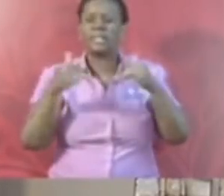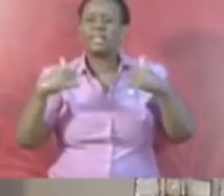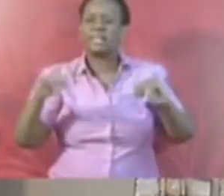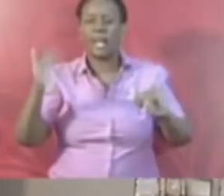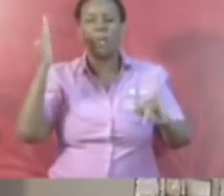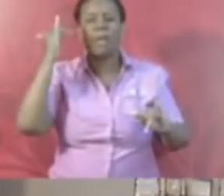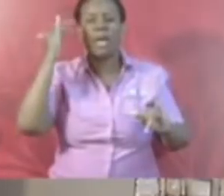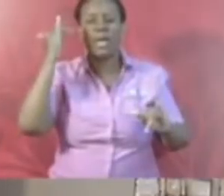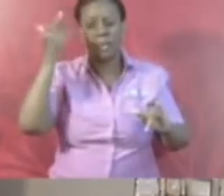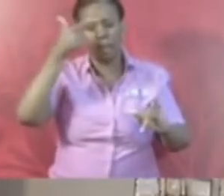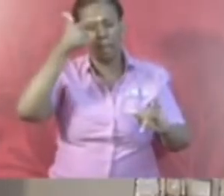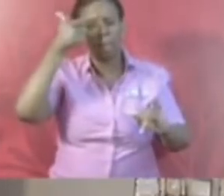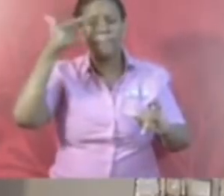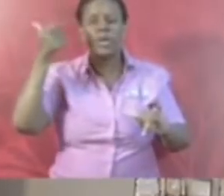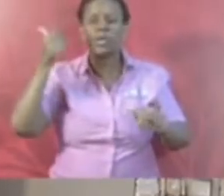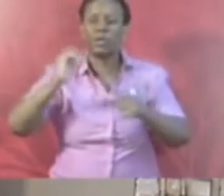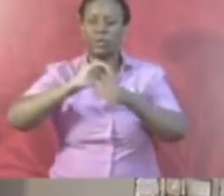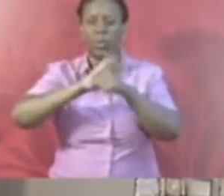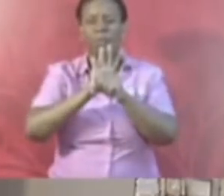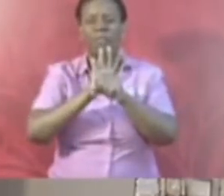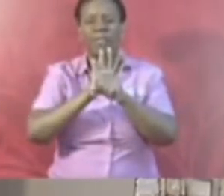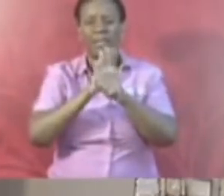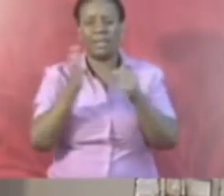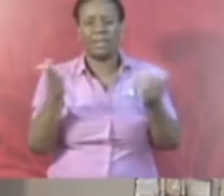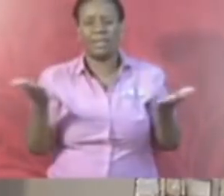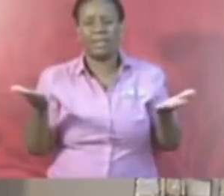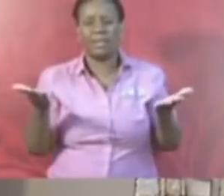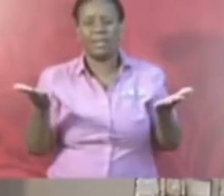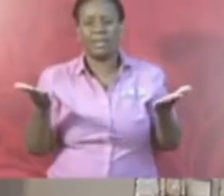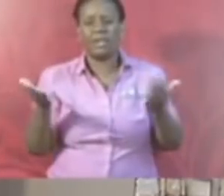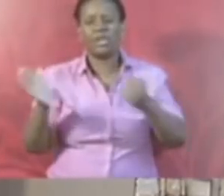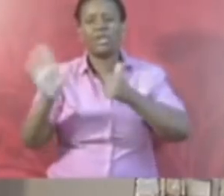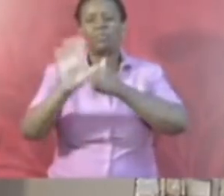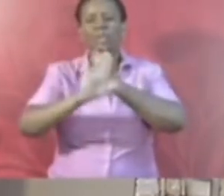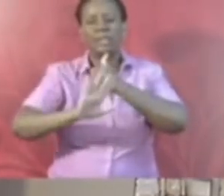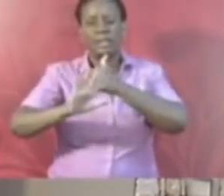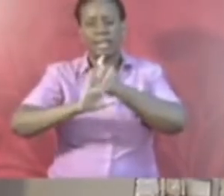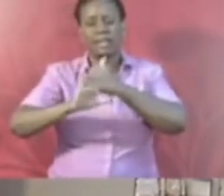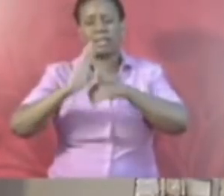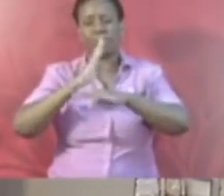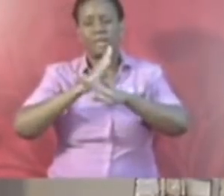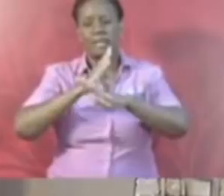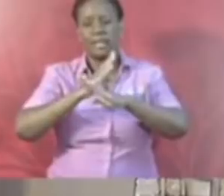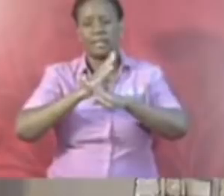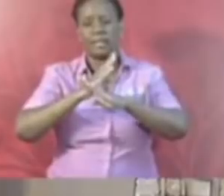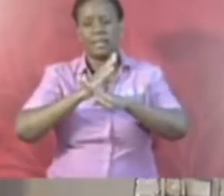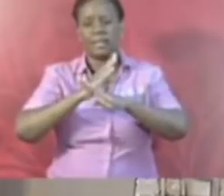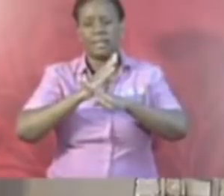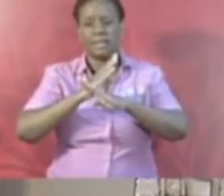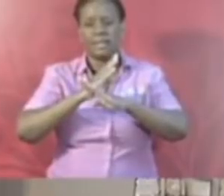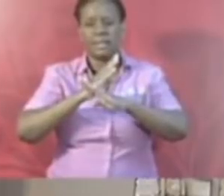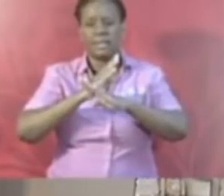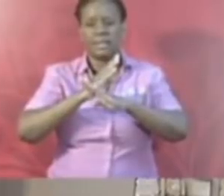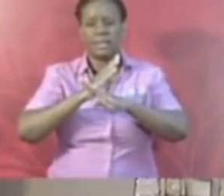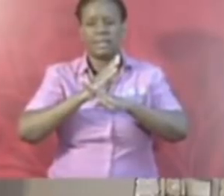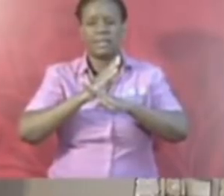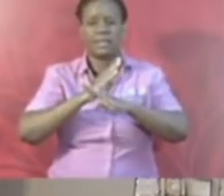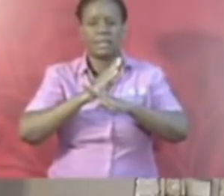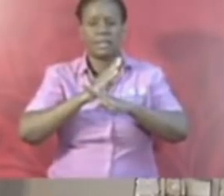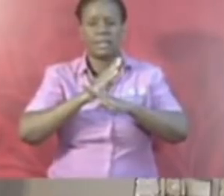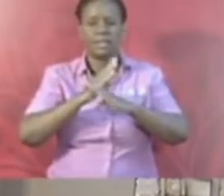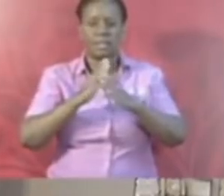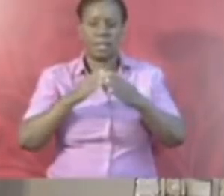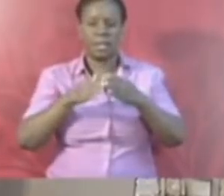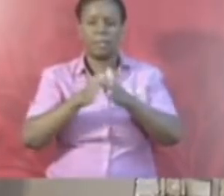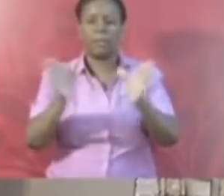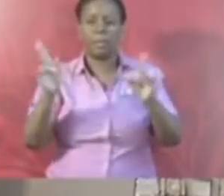protection of the population here in Trinidad and Tobago. We have always wanted all of our nationals who are abroad